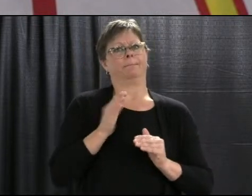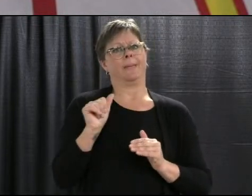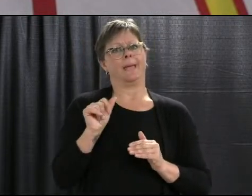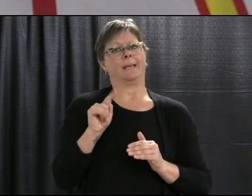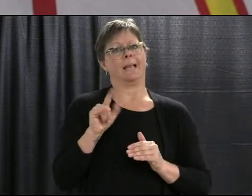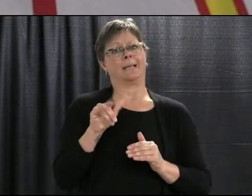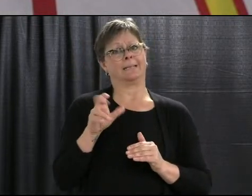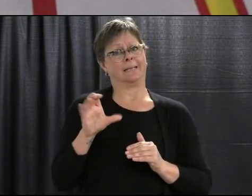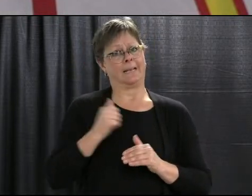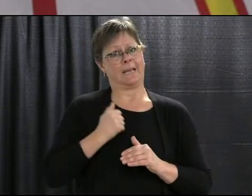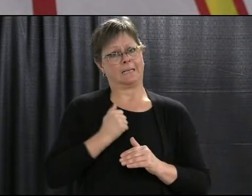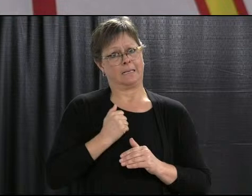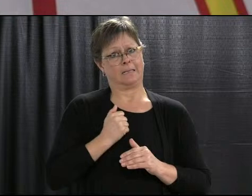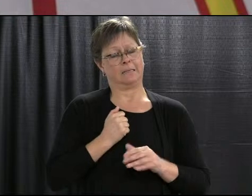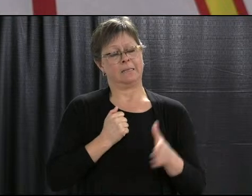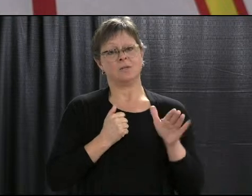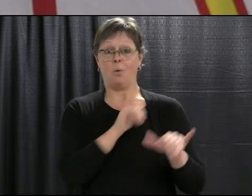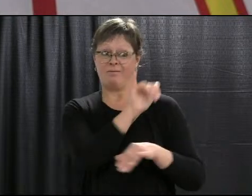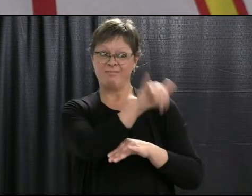innovation and,